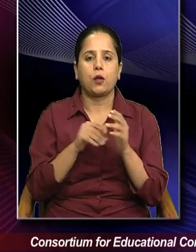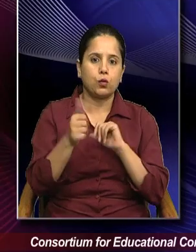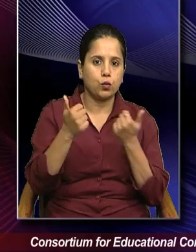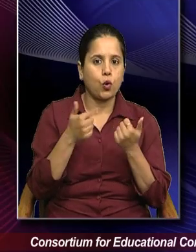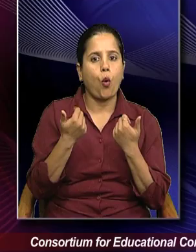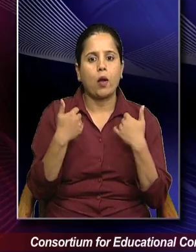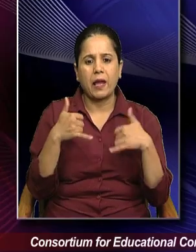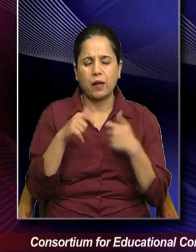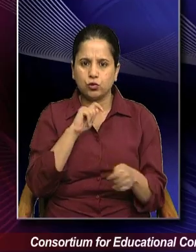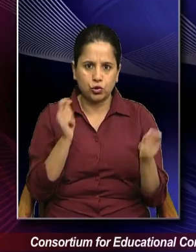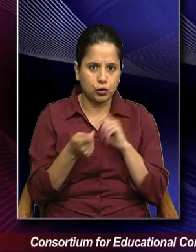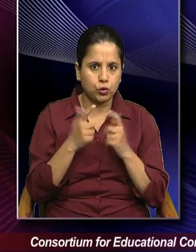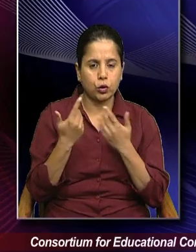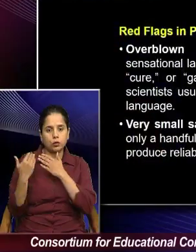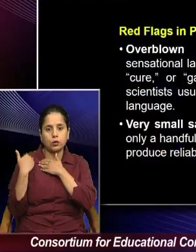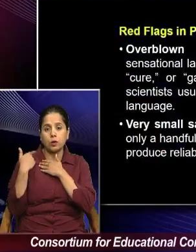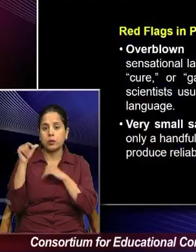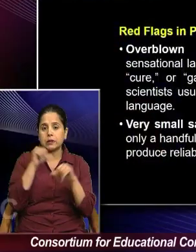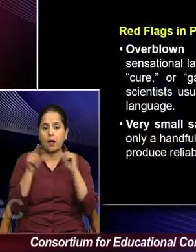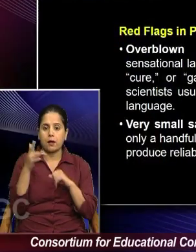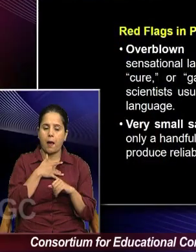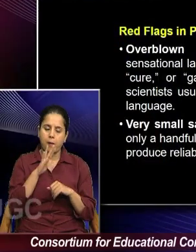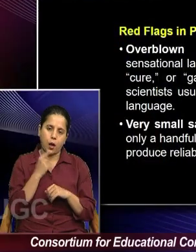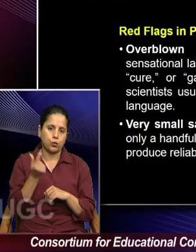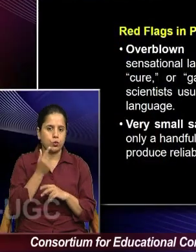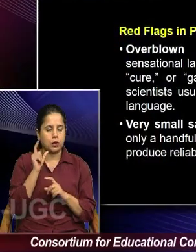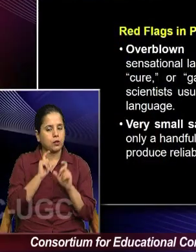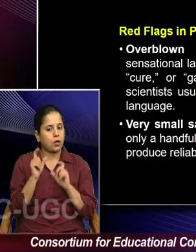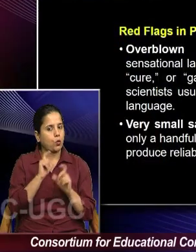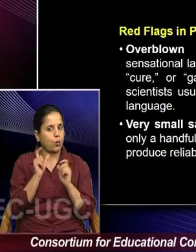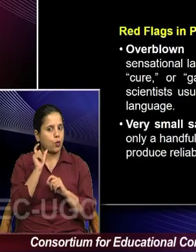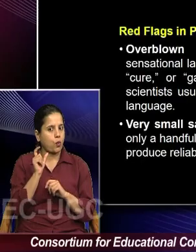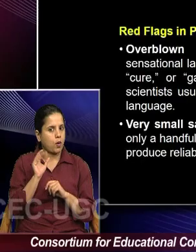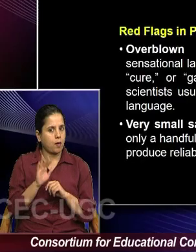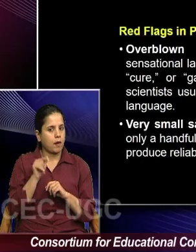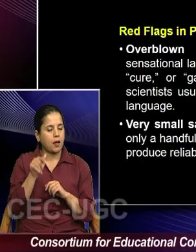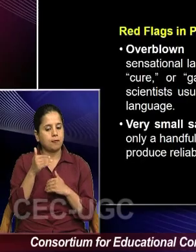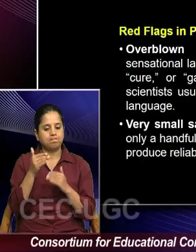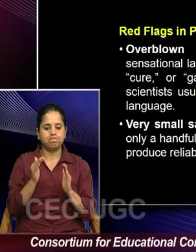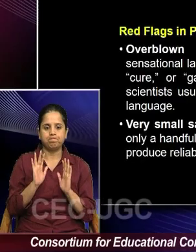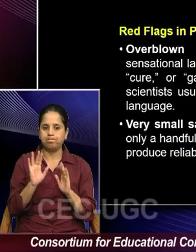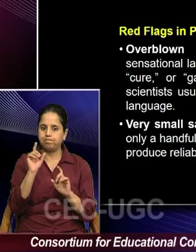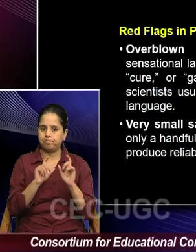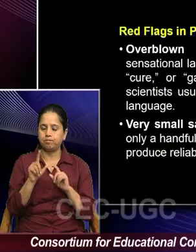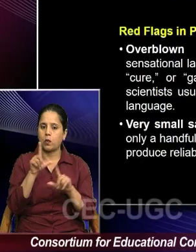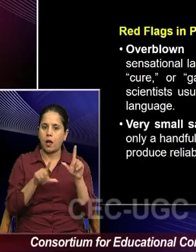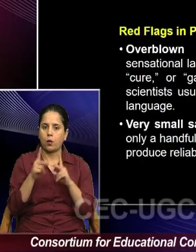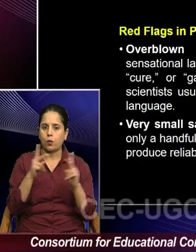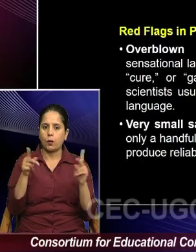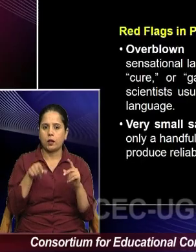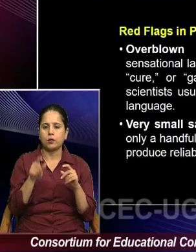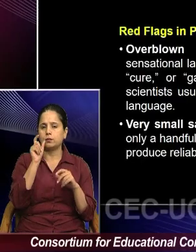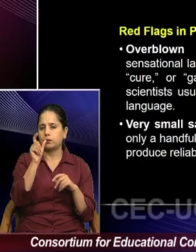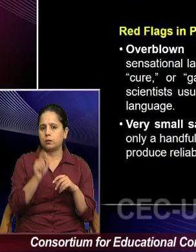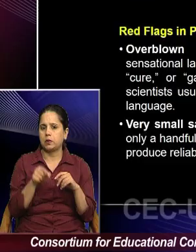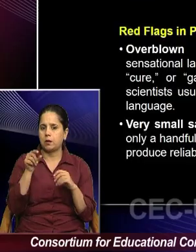changer. Responsible scientists usually use cautious, reserved language. Very small sample size is a